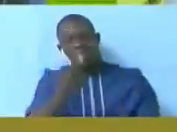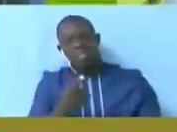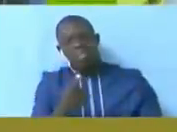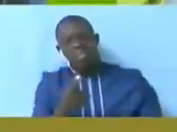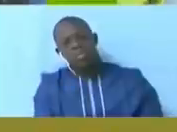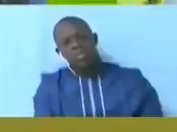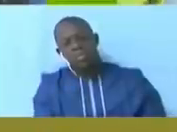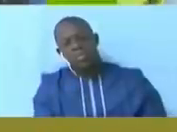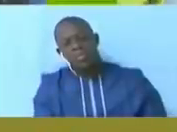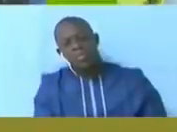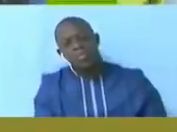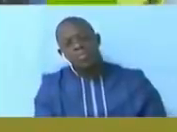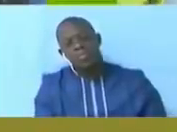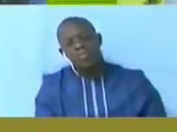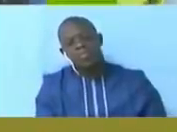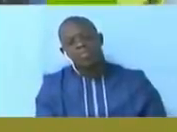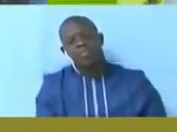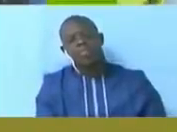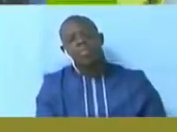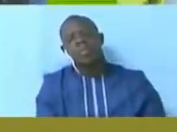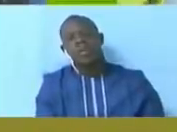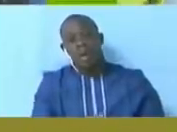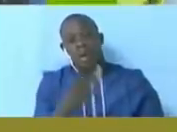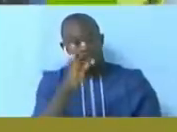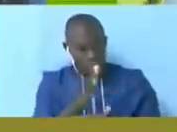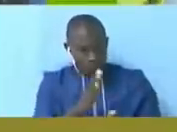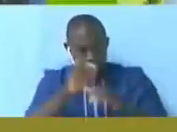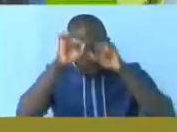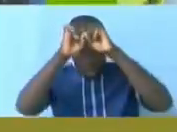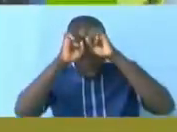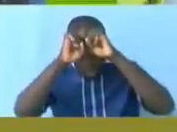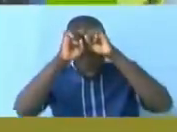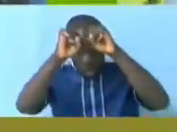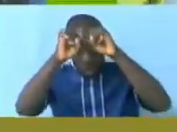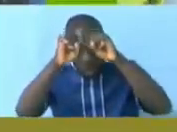least if the state was completely innocent about it, they